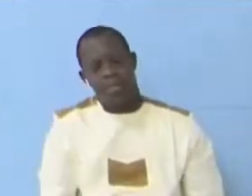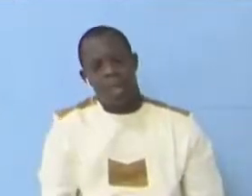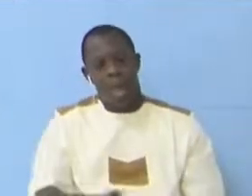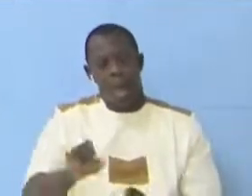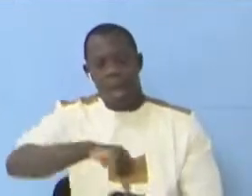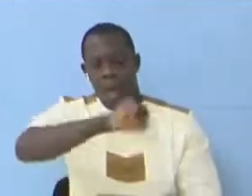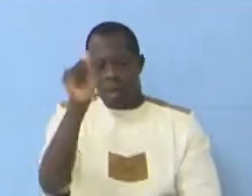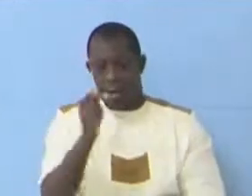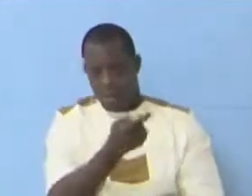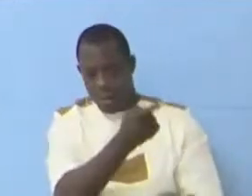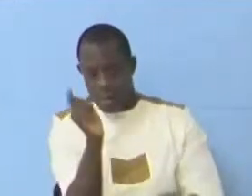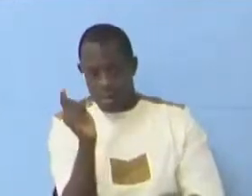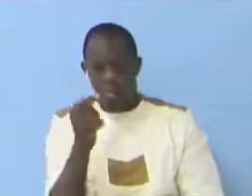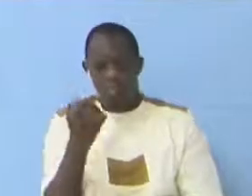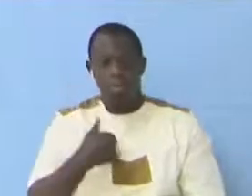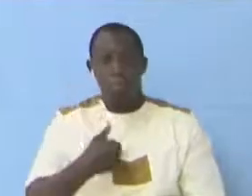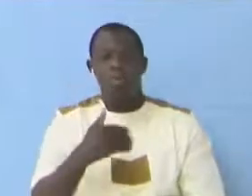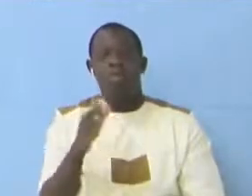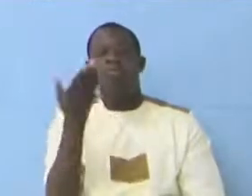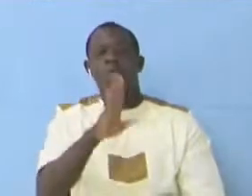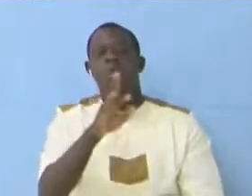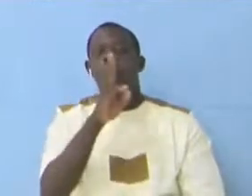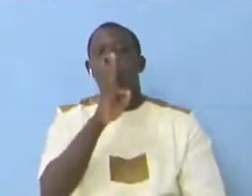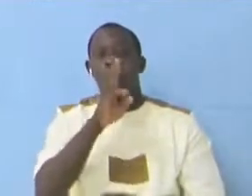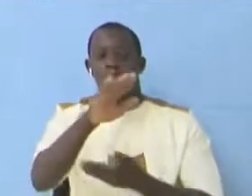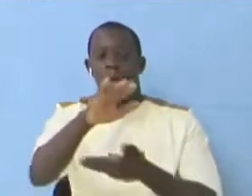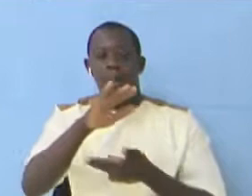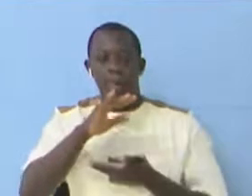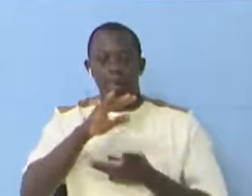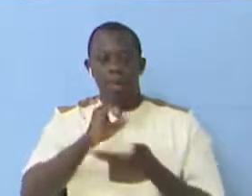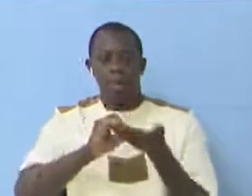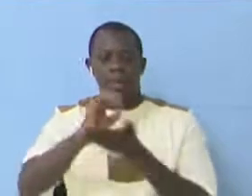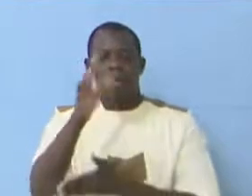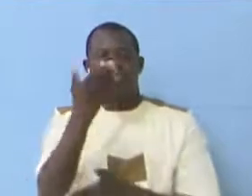And these people, from whom do they receive their orders?